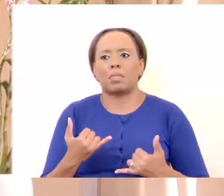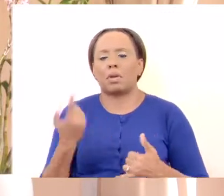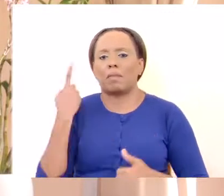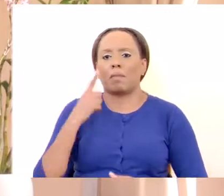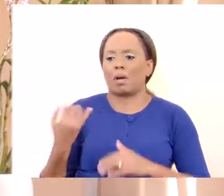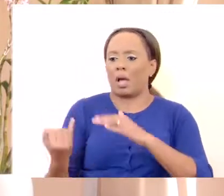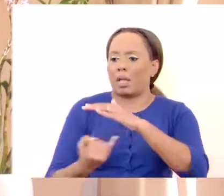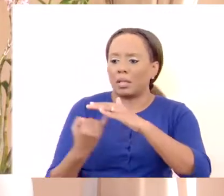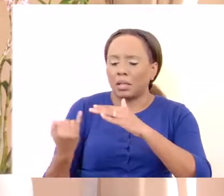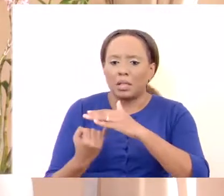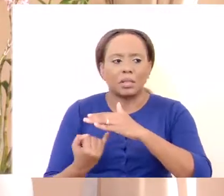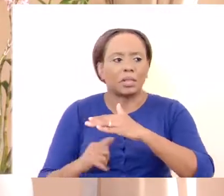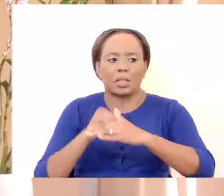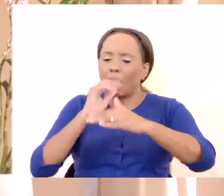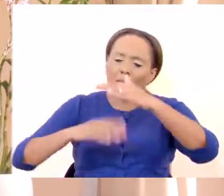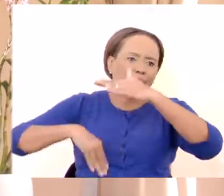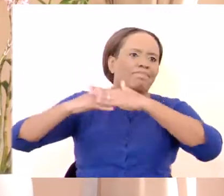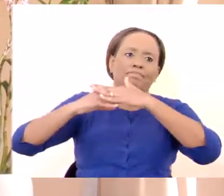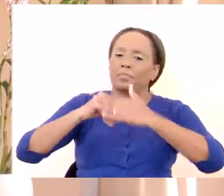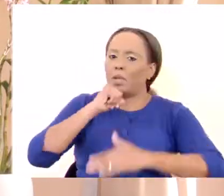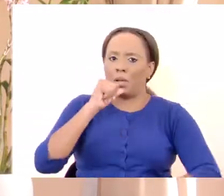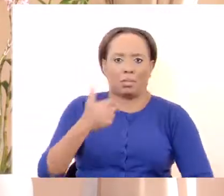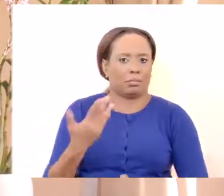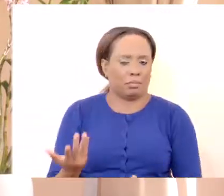isolation capacity generally.